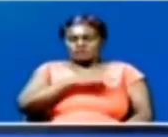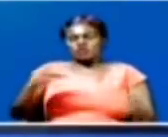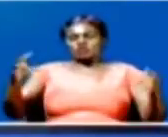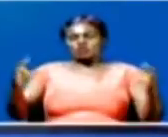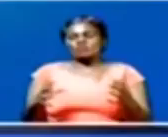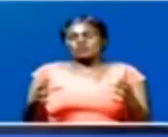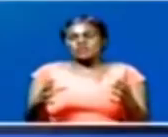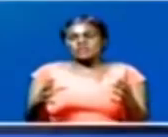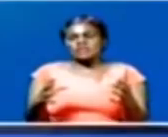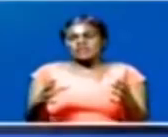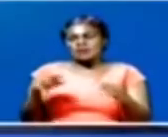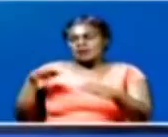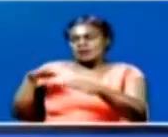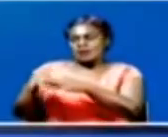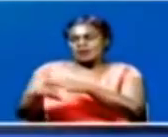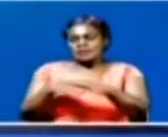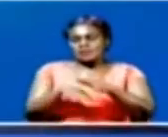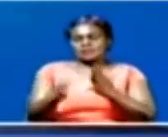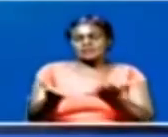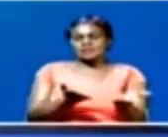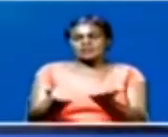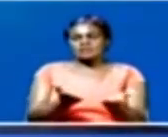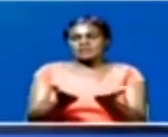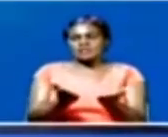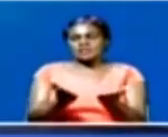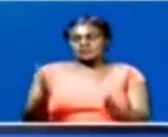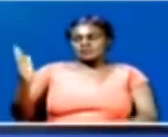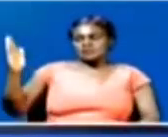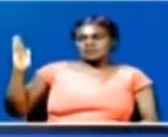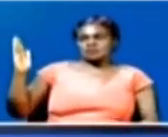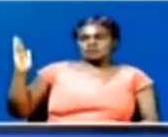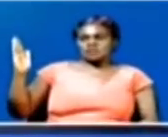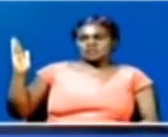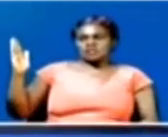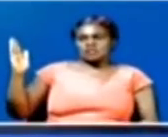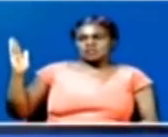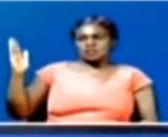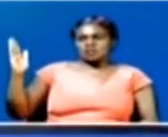community, access these services, whether it's security